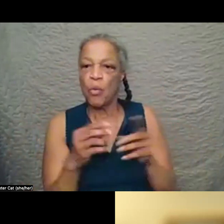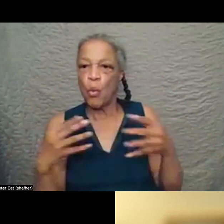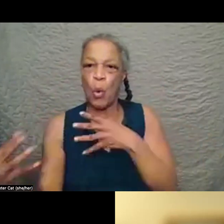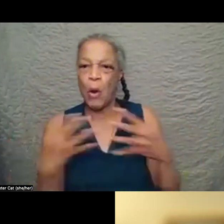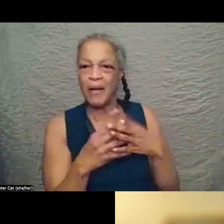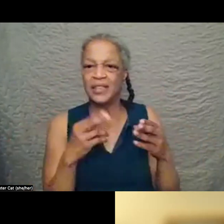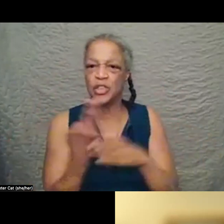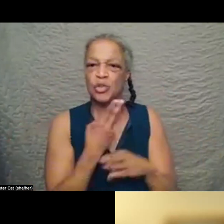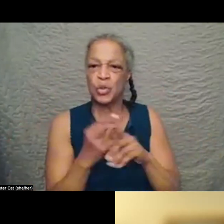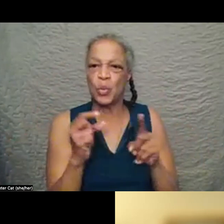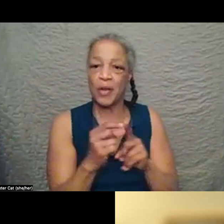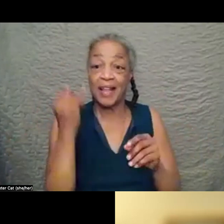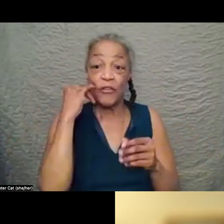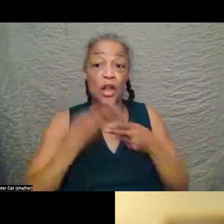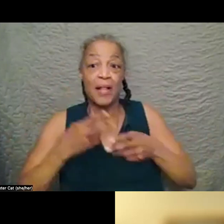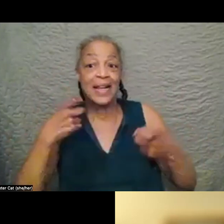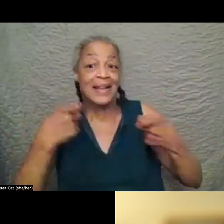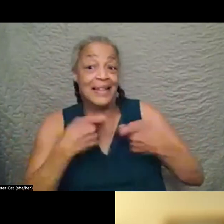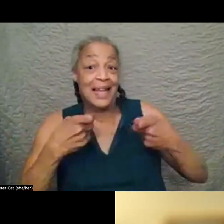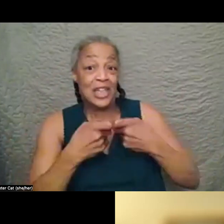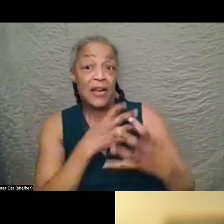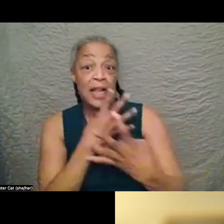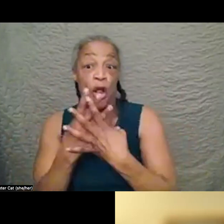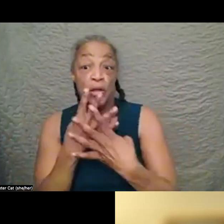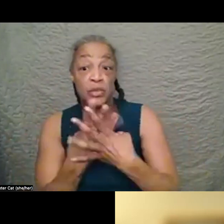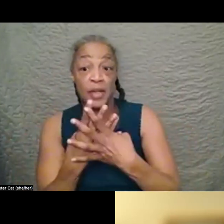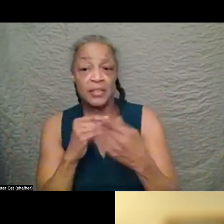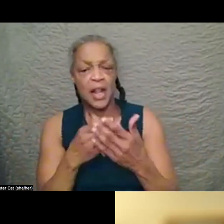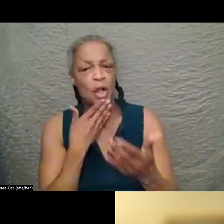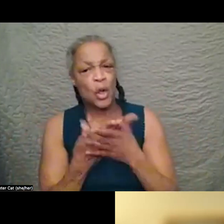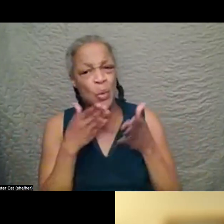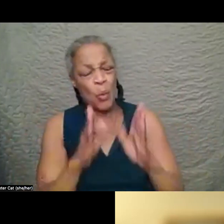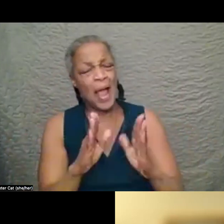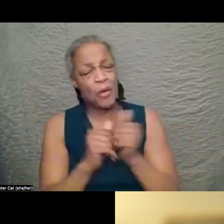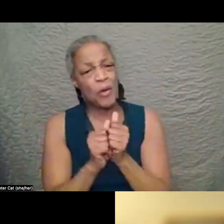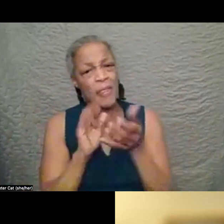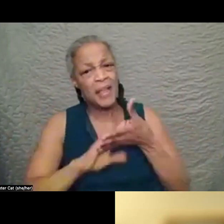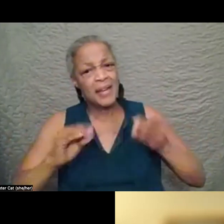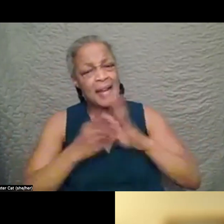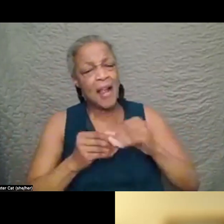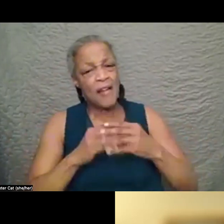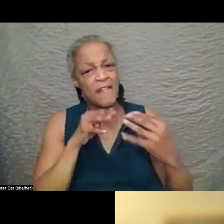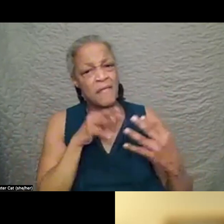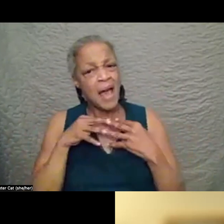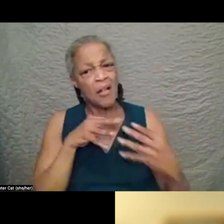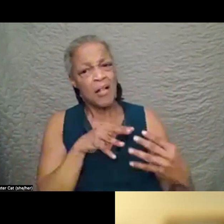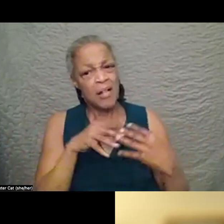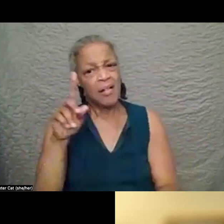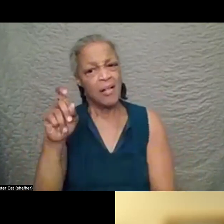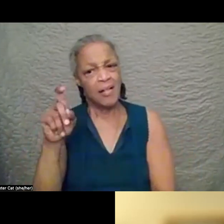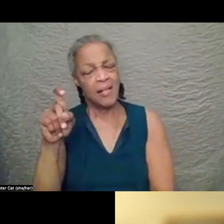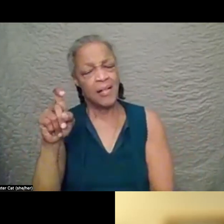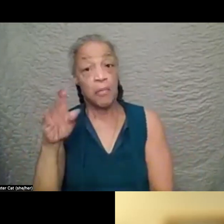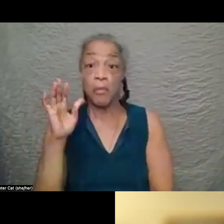it electronic incarceration is a good strategy in the narrative battle. I think this is going to